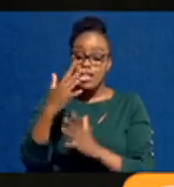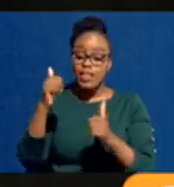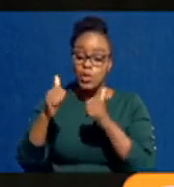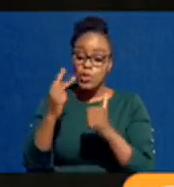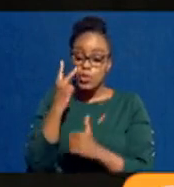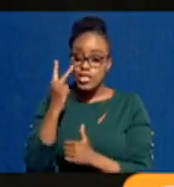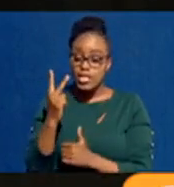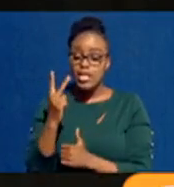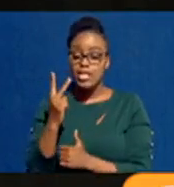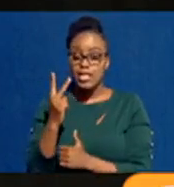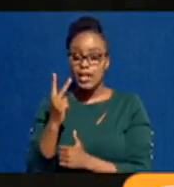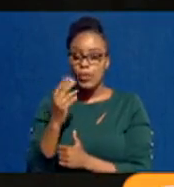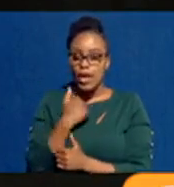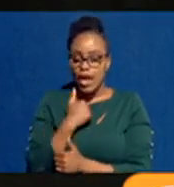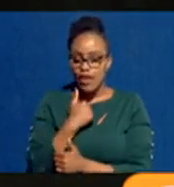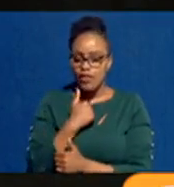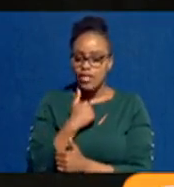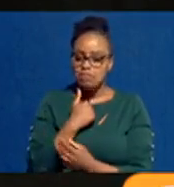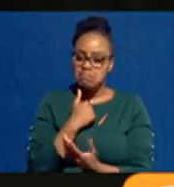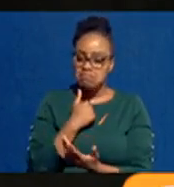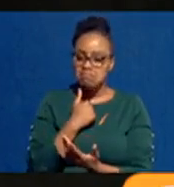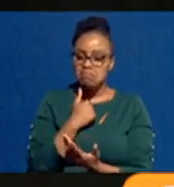see that is